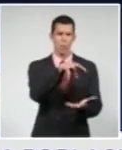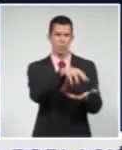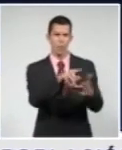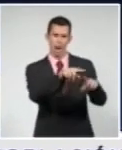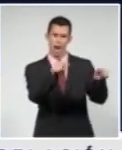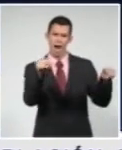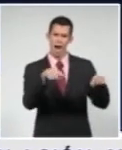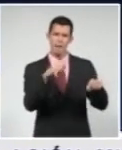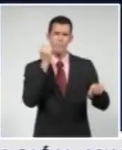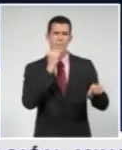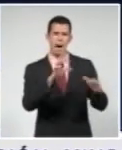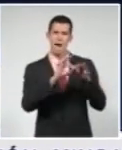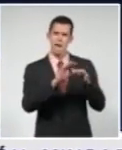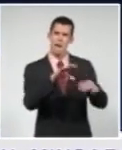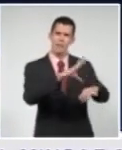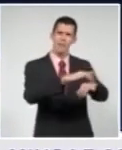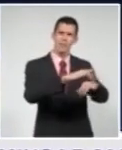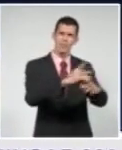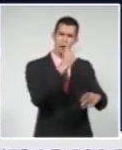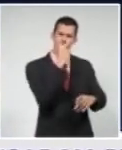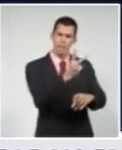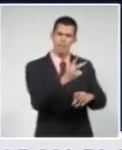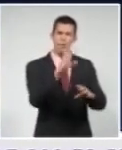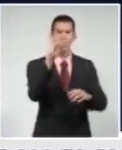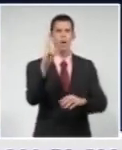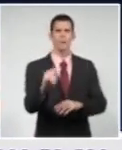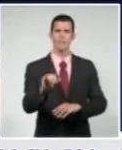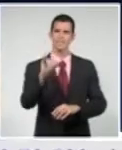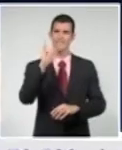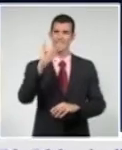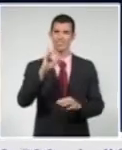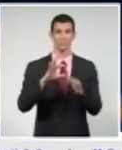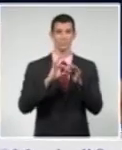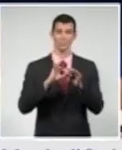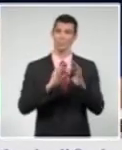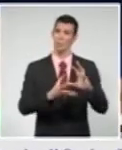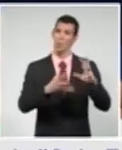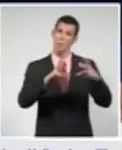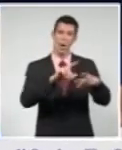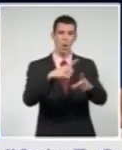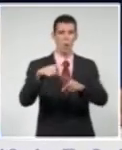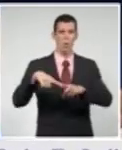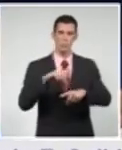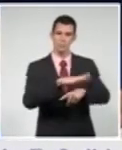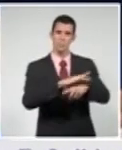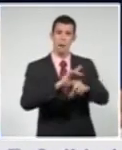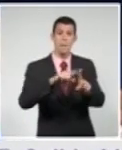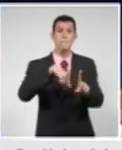Yesterday, 1 patient passed from serious to critical.